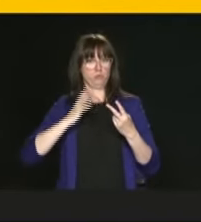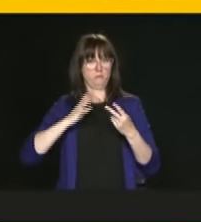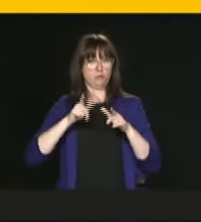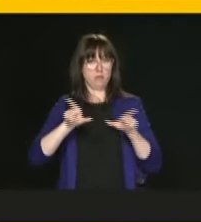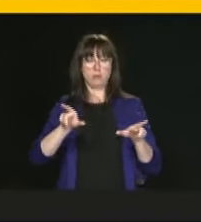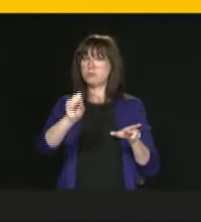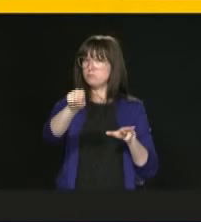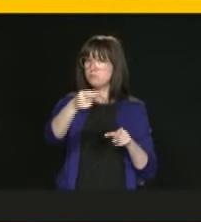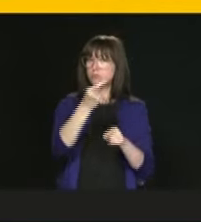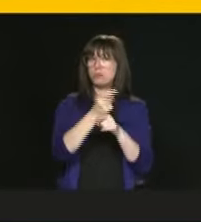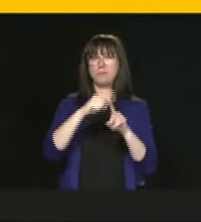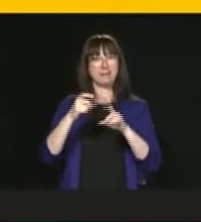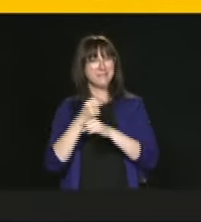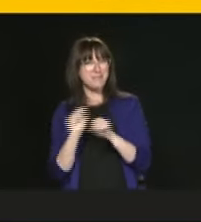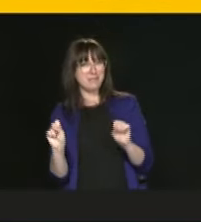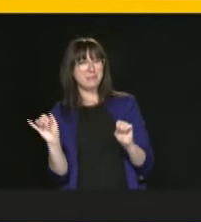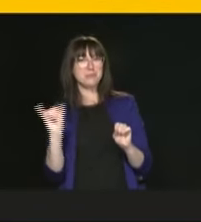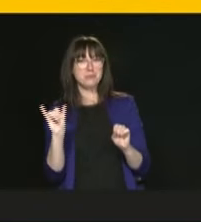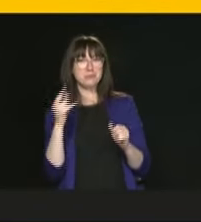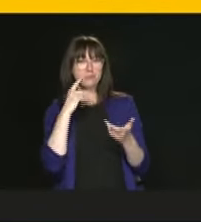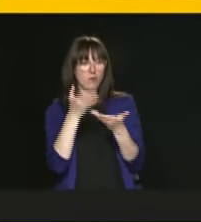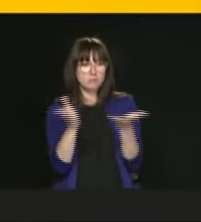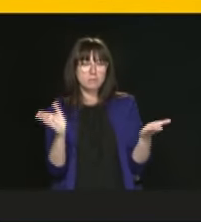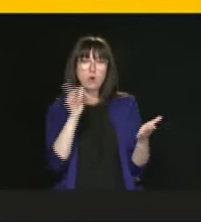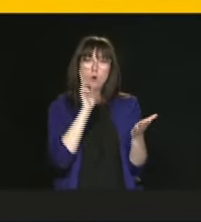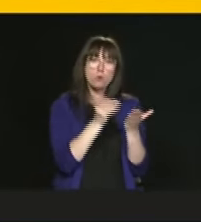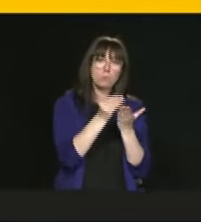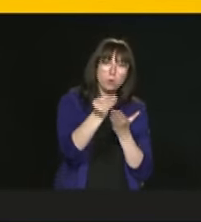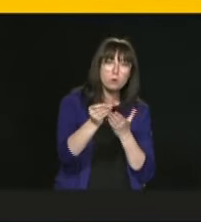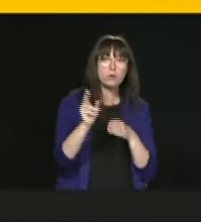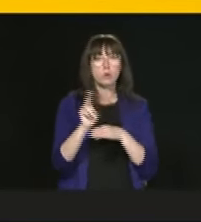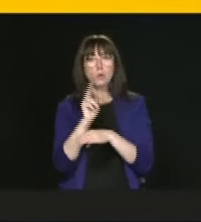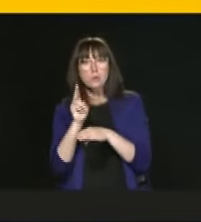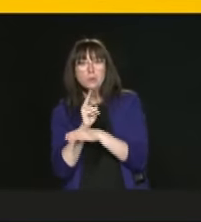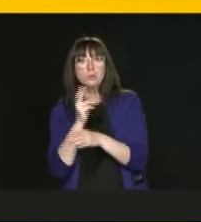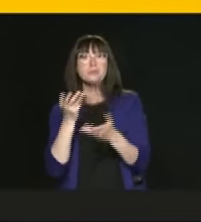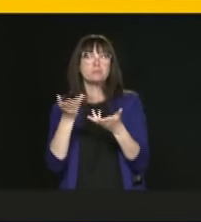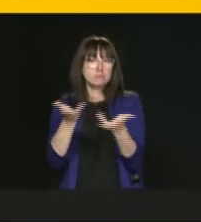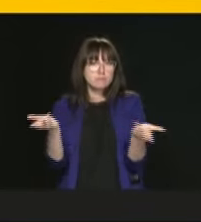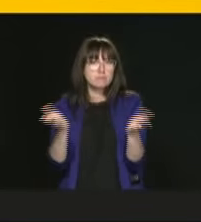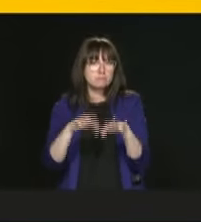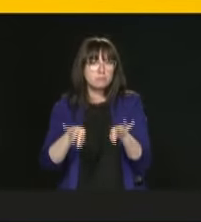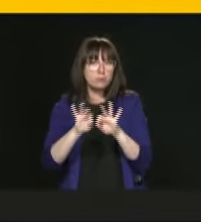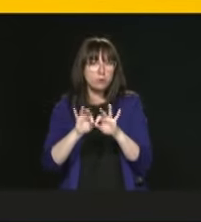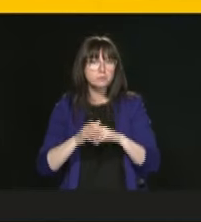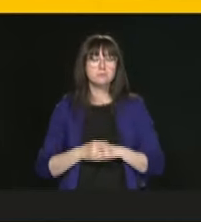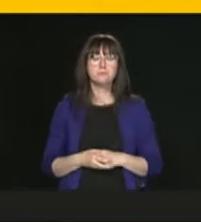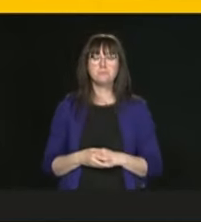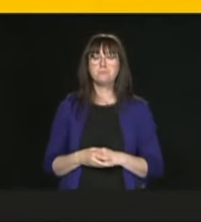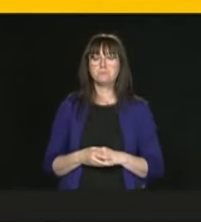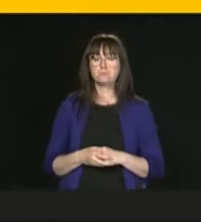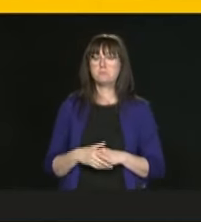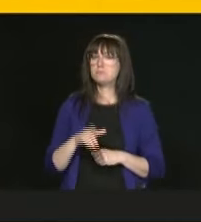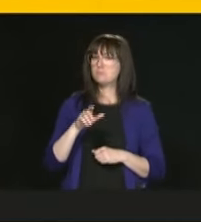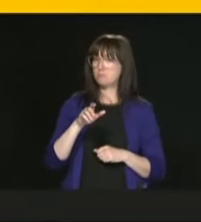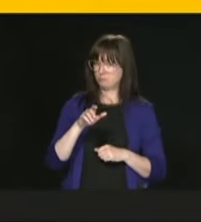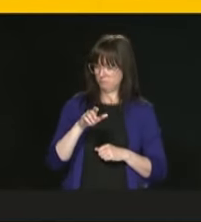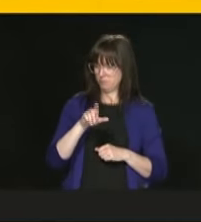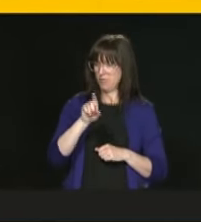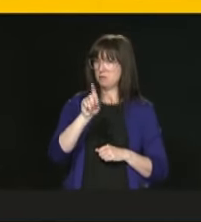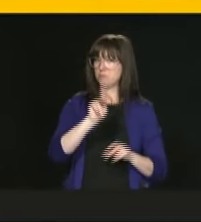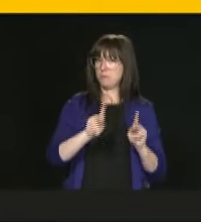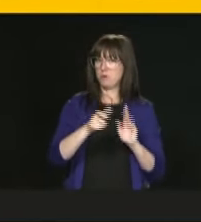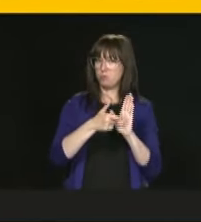also a question of safety for the users, for consumers, and for customers. We have to make sure that people have